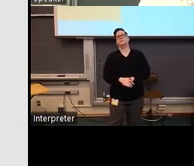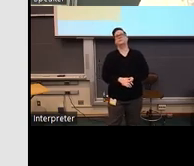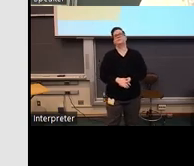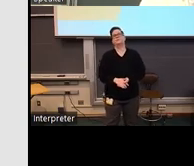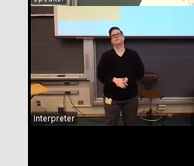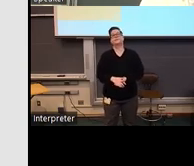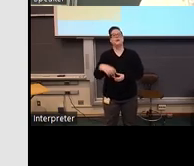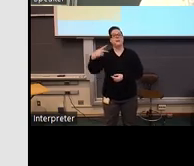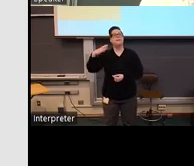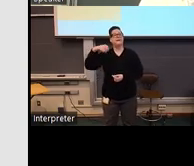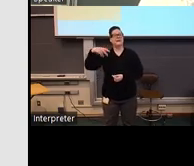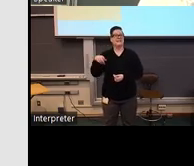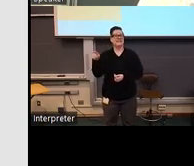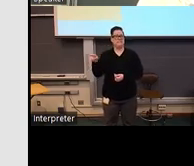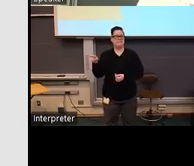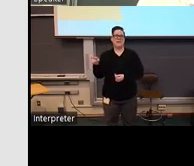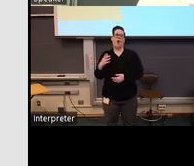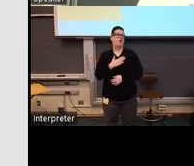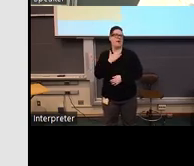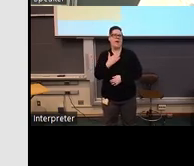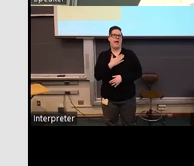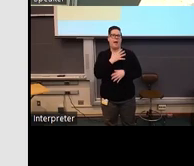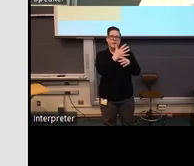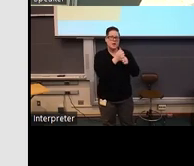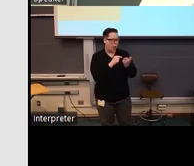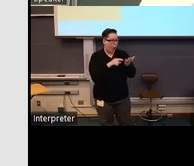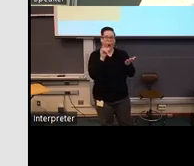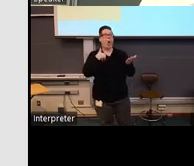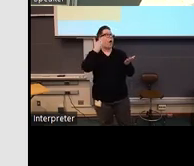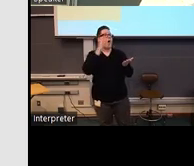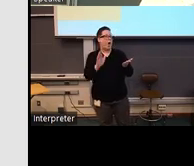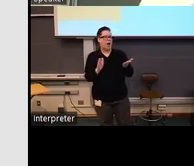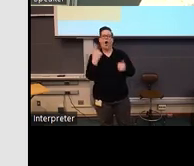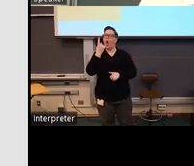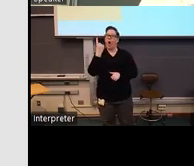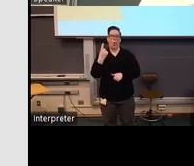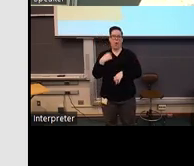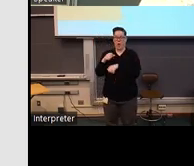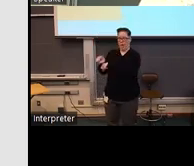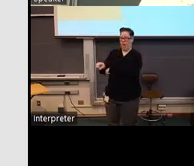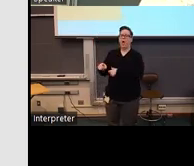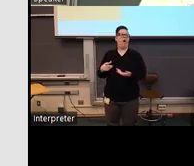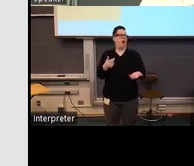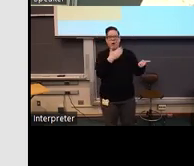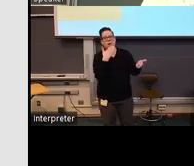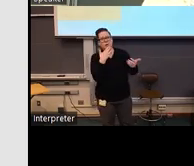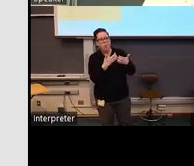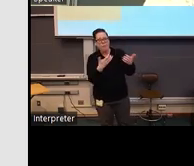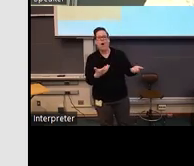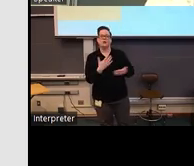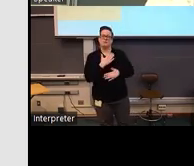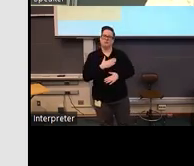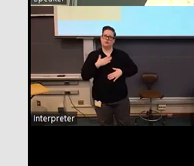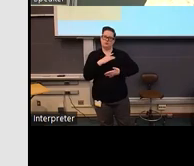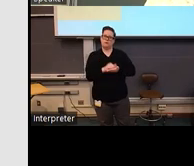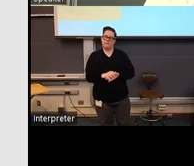The primary care physicians are really happy to receive that information. I've gotten nothing but positive feedback from the community, from